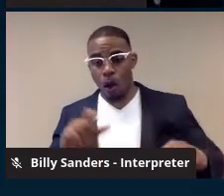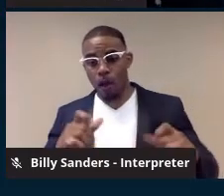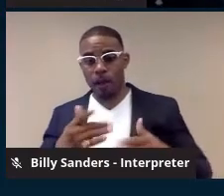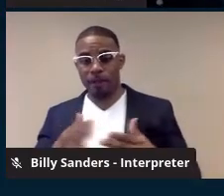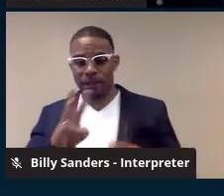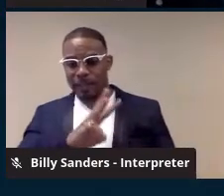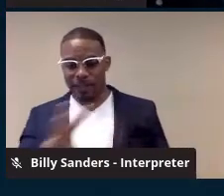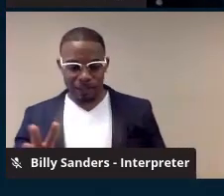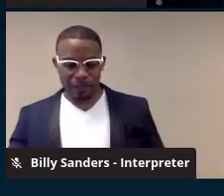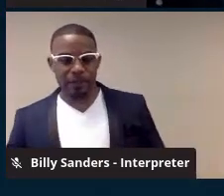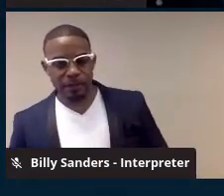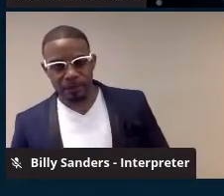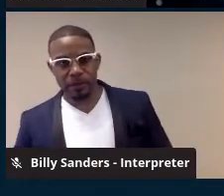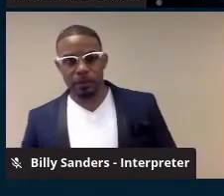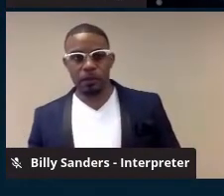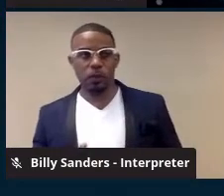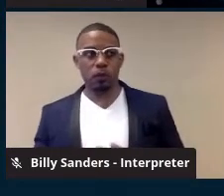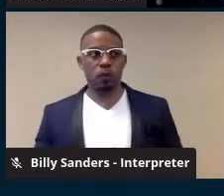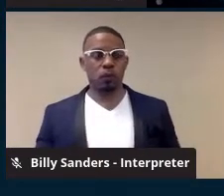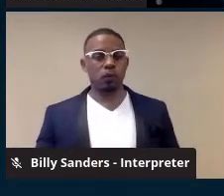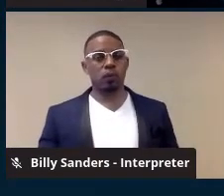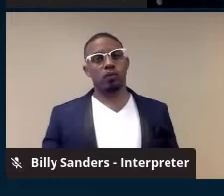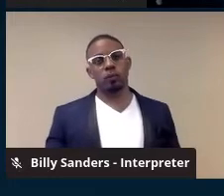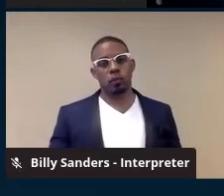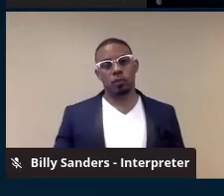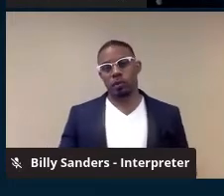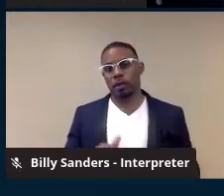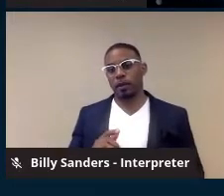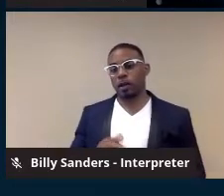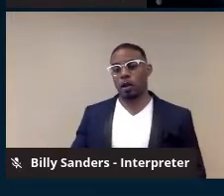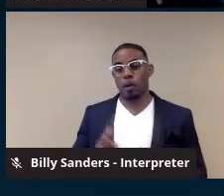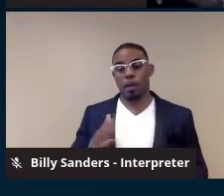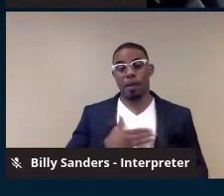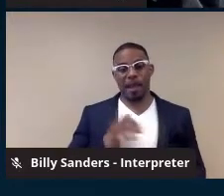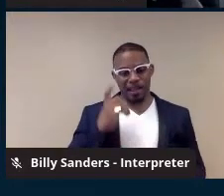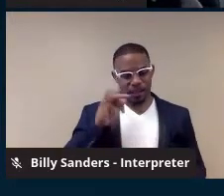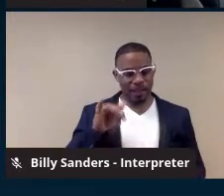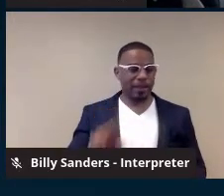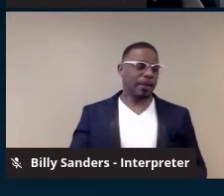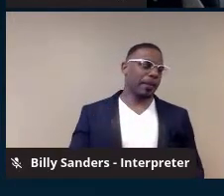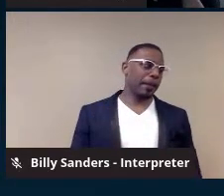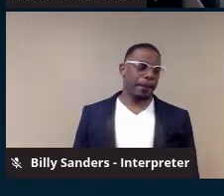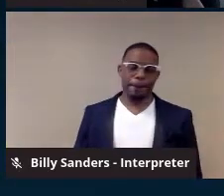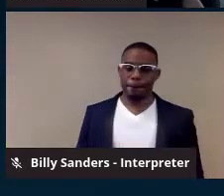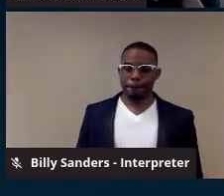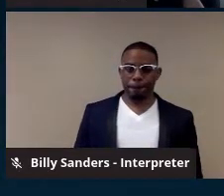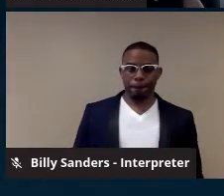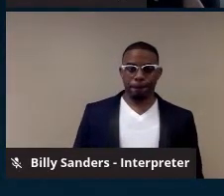links to, I've got it open, I think, yeah,